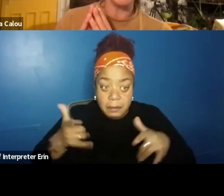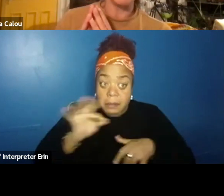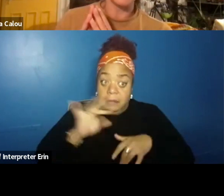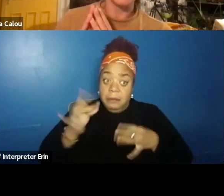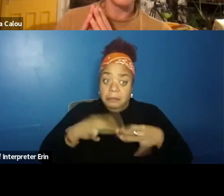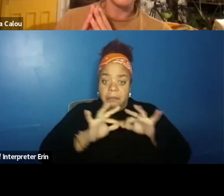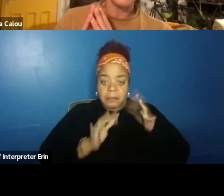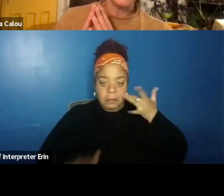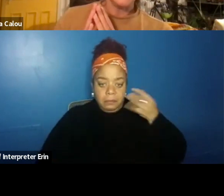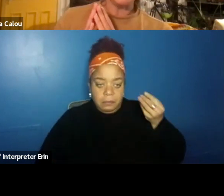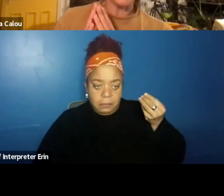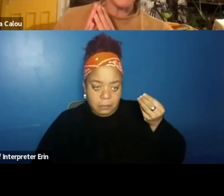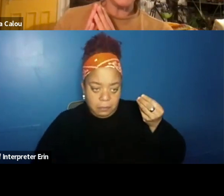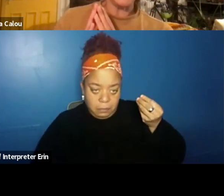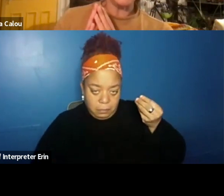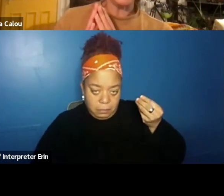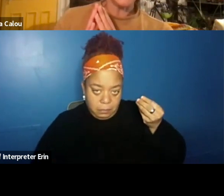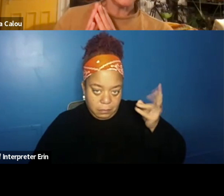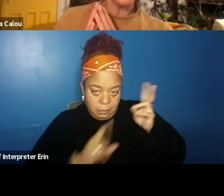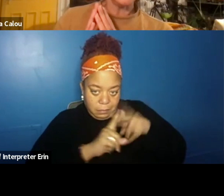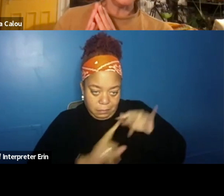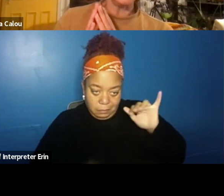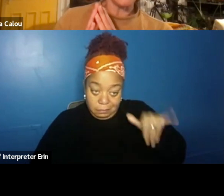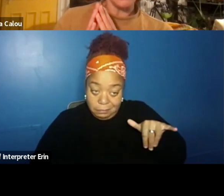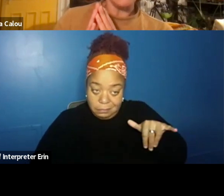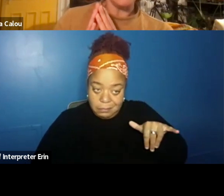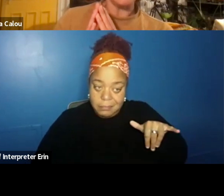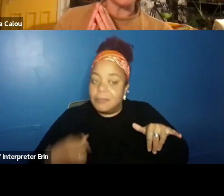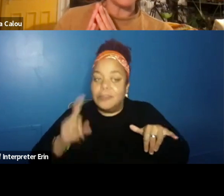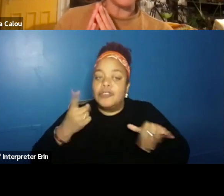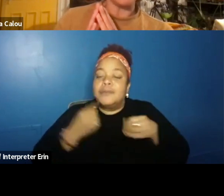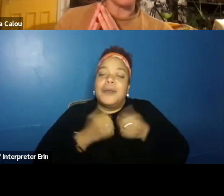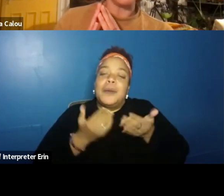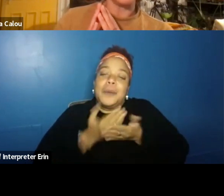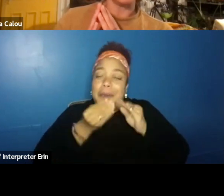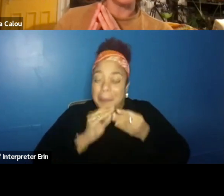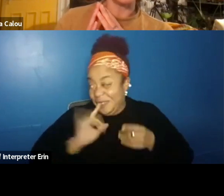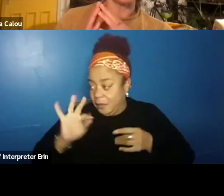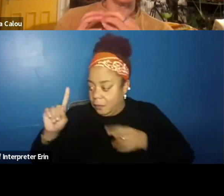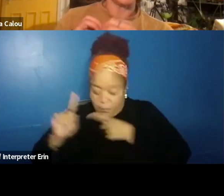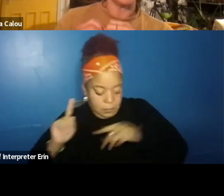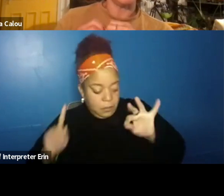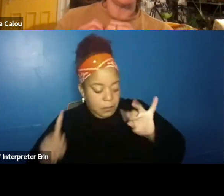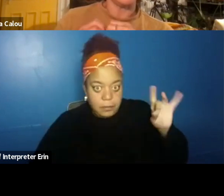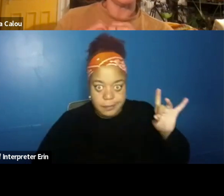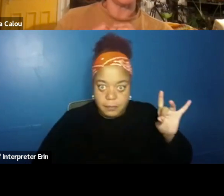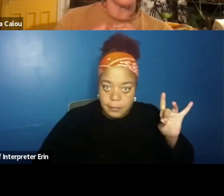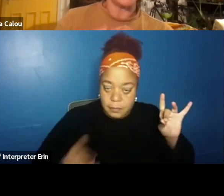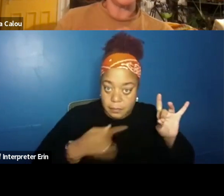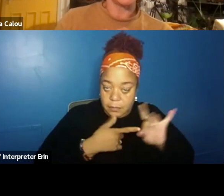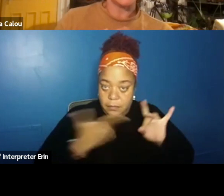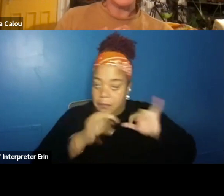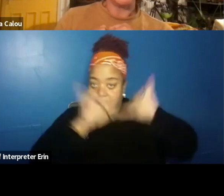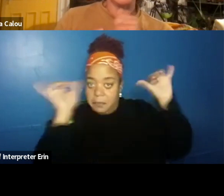new number for people to call, and rather than overhauling a system, right, and funding for